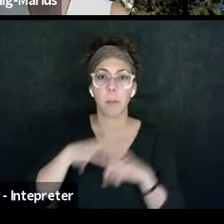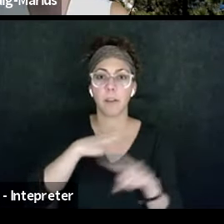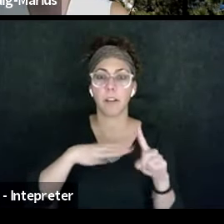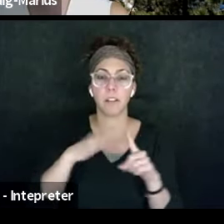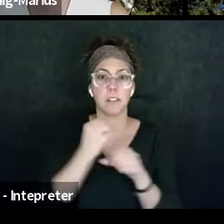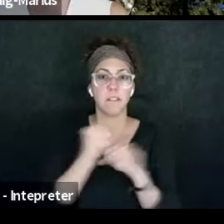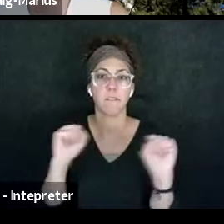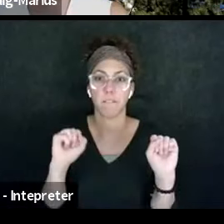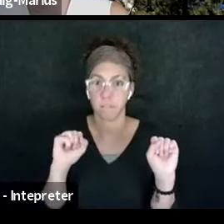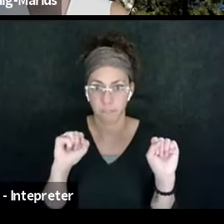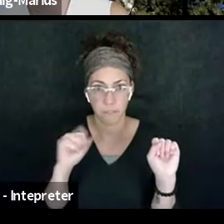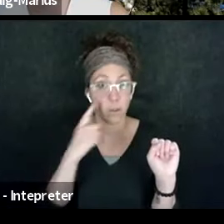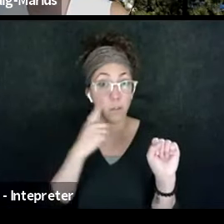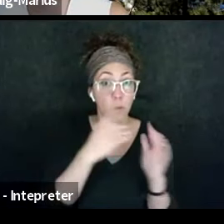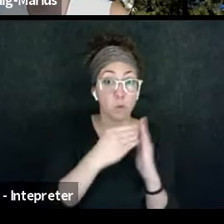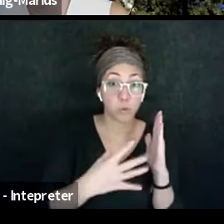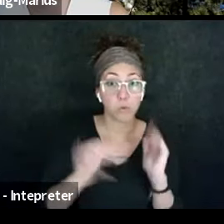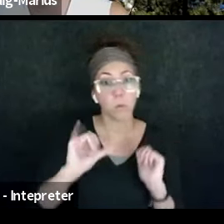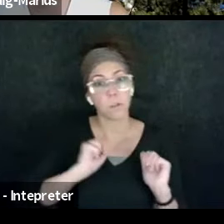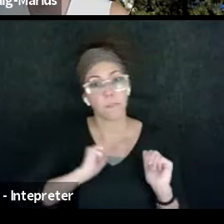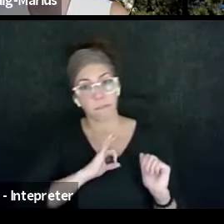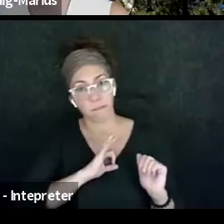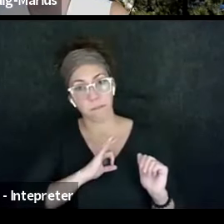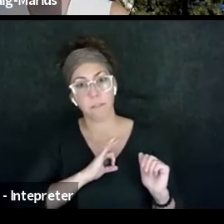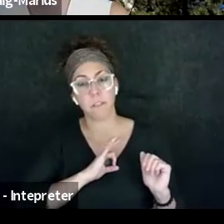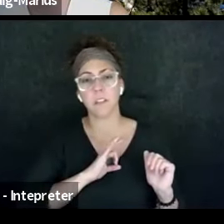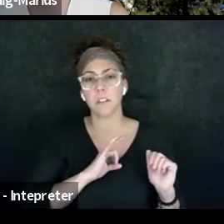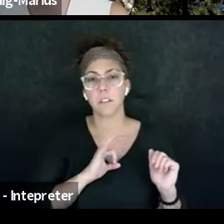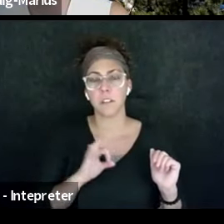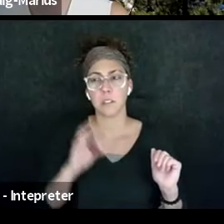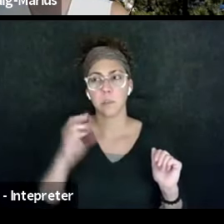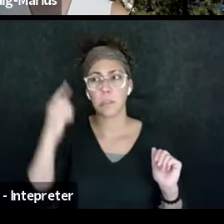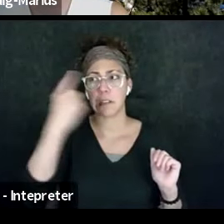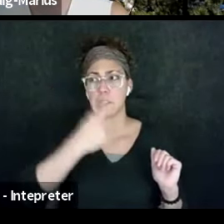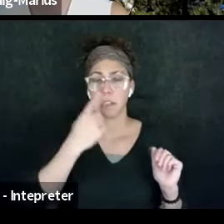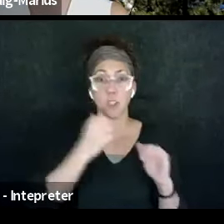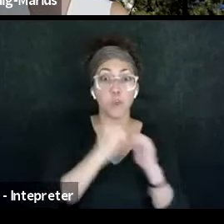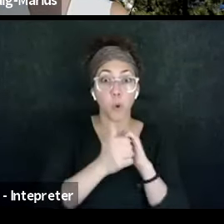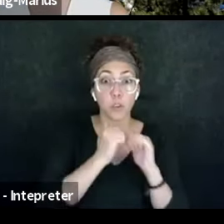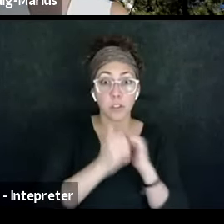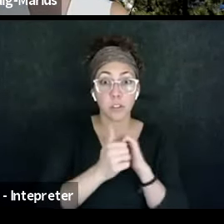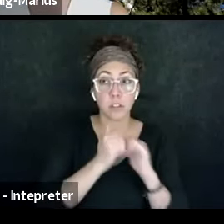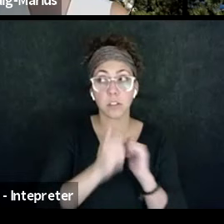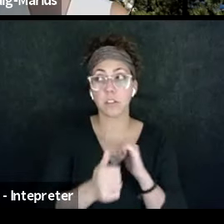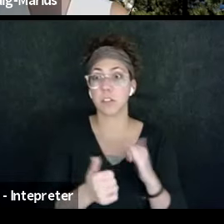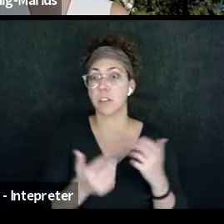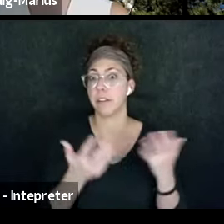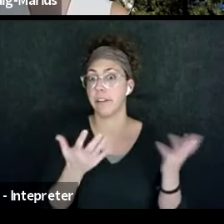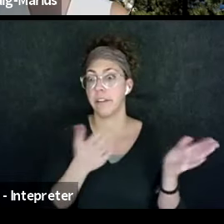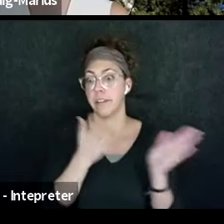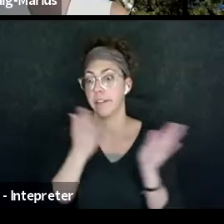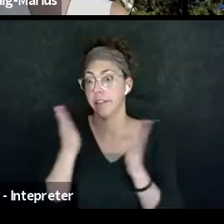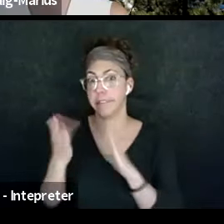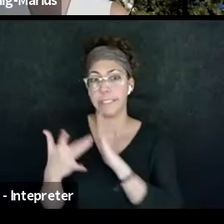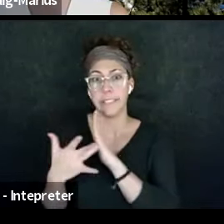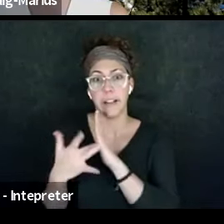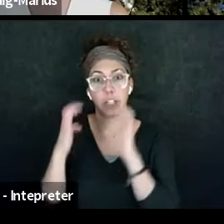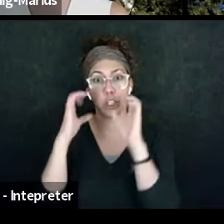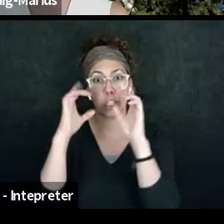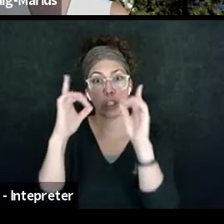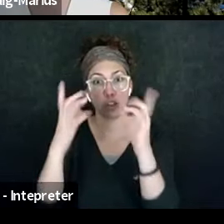for that matter. So we are looking at everything from athletics to, as you heard before, our career and technical education